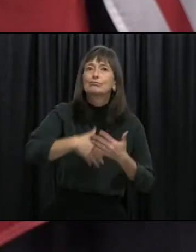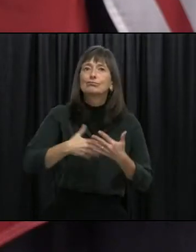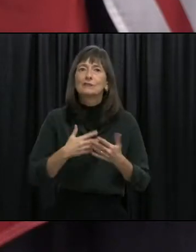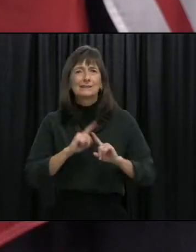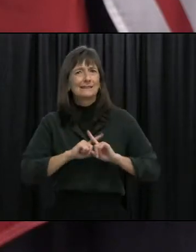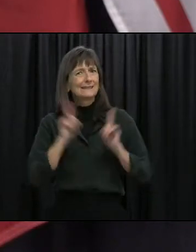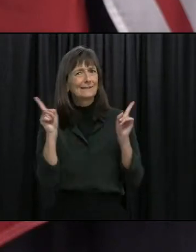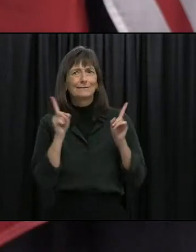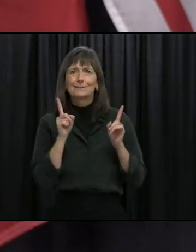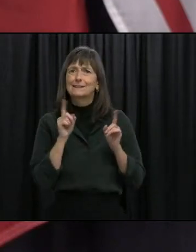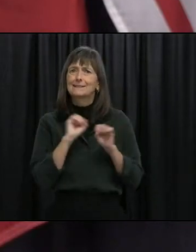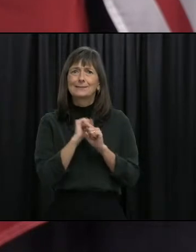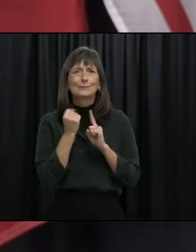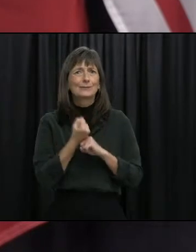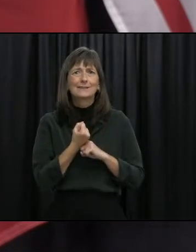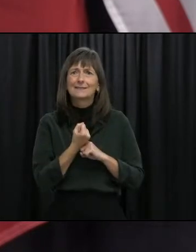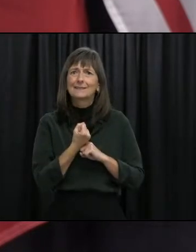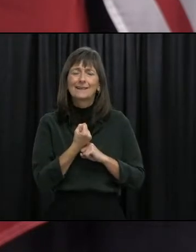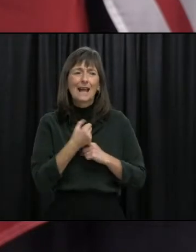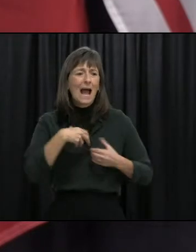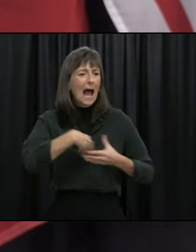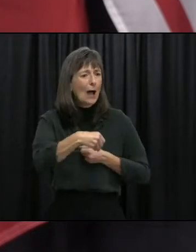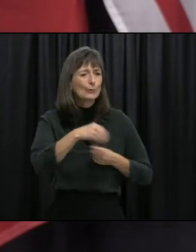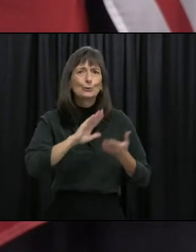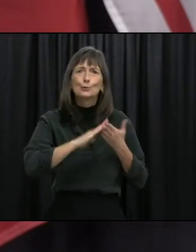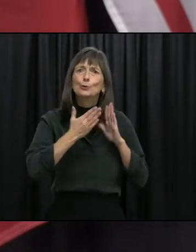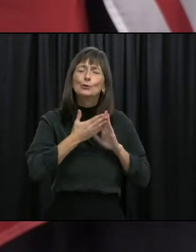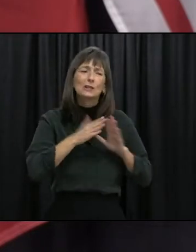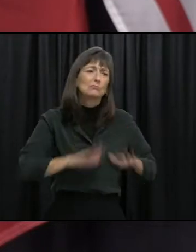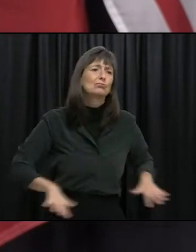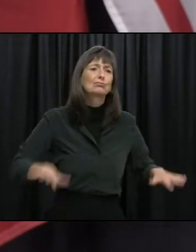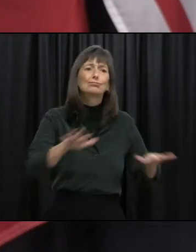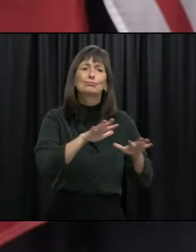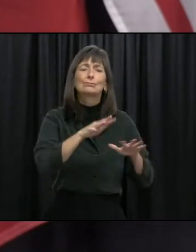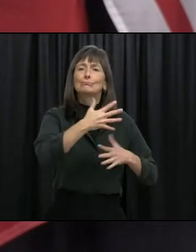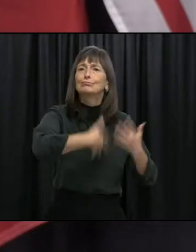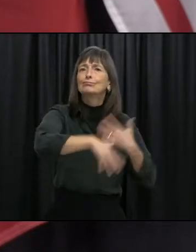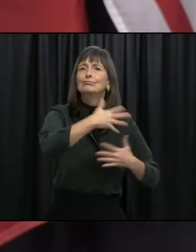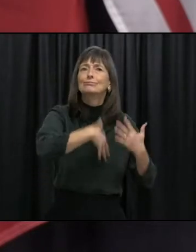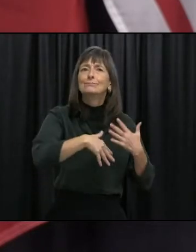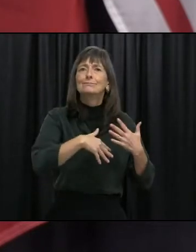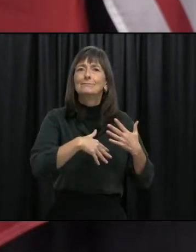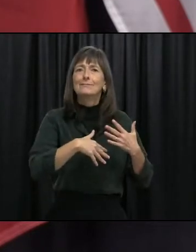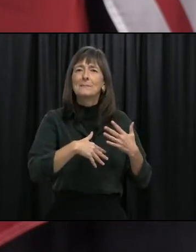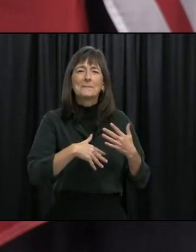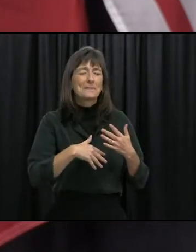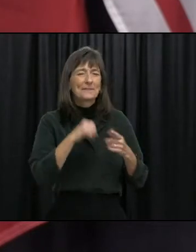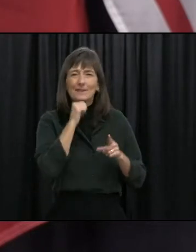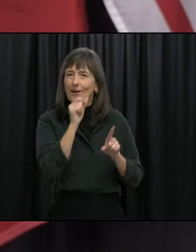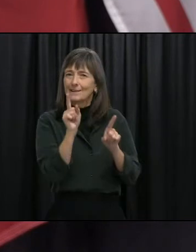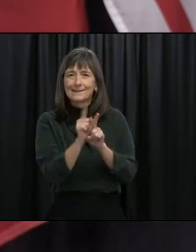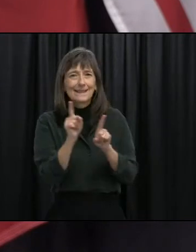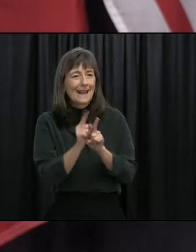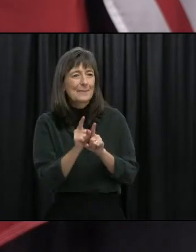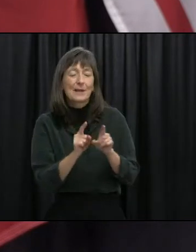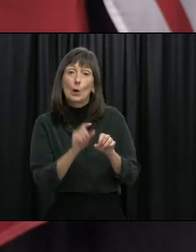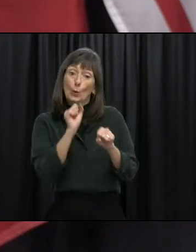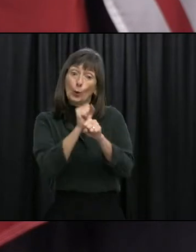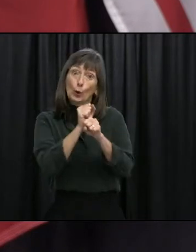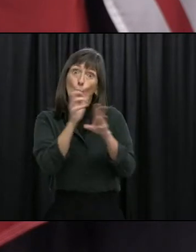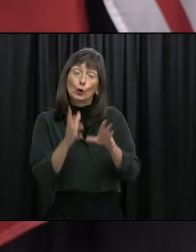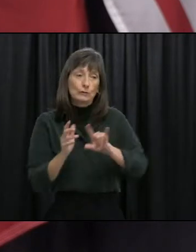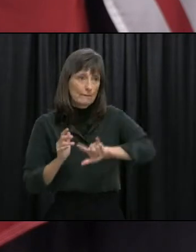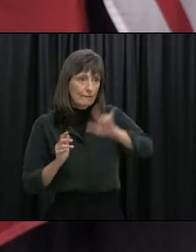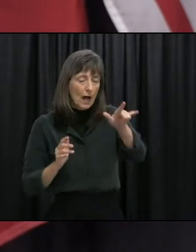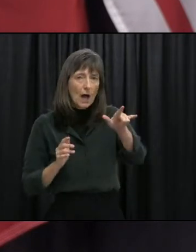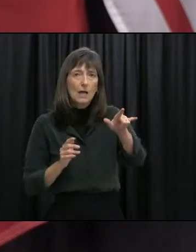family reasons or for other do not go through the kind of screening and monitoring